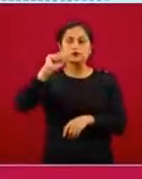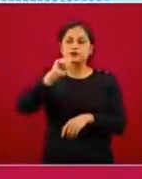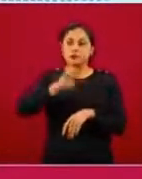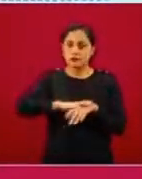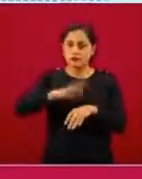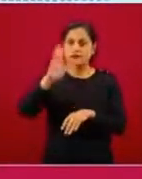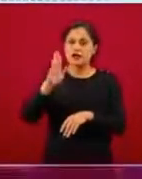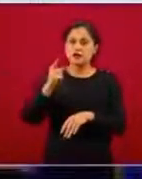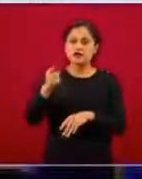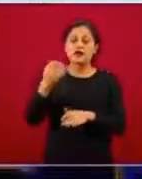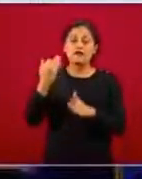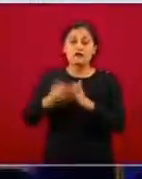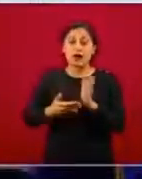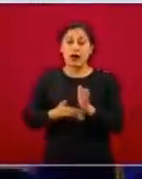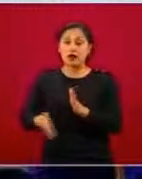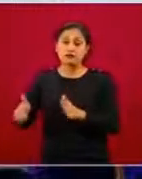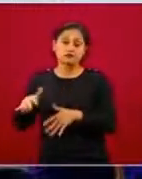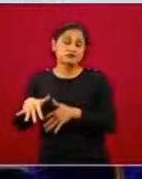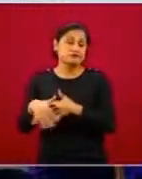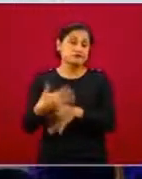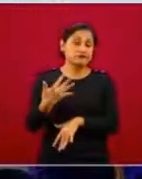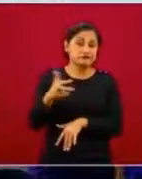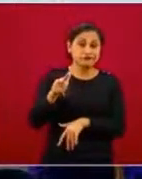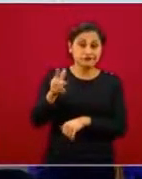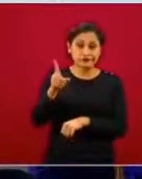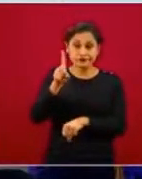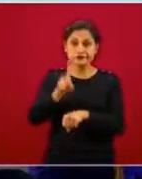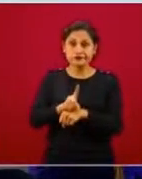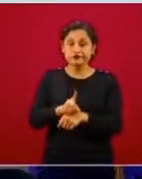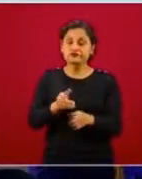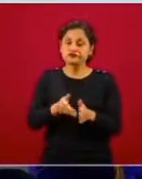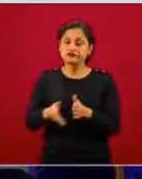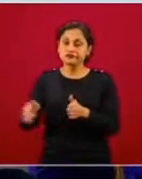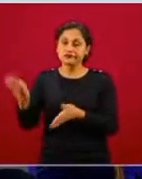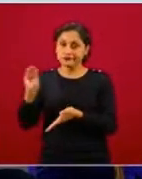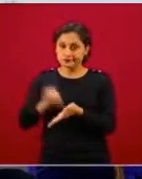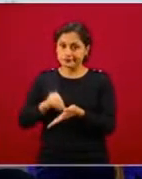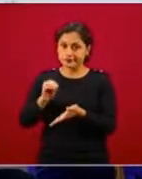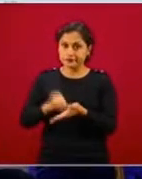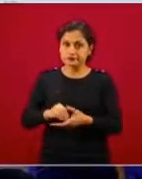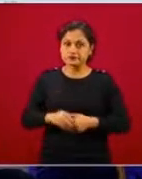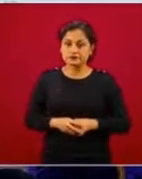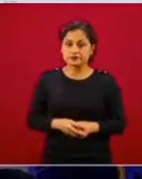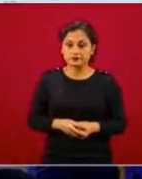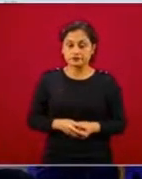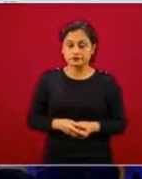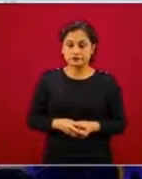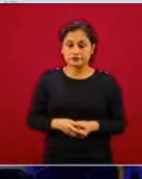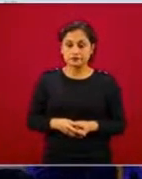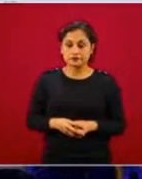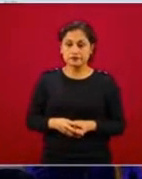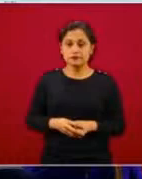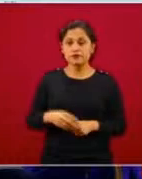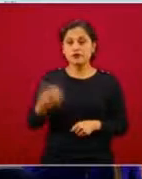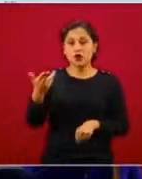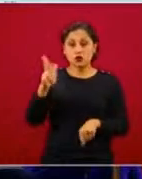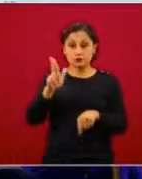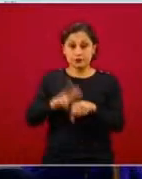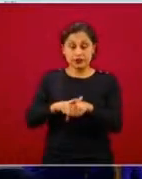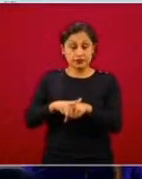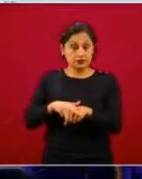intense. And we still have about 15 or 18 days to go for them to be in a safe spot.